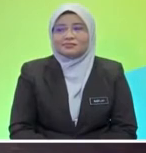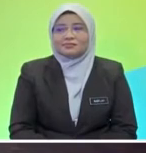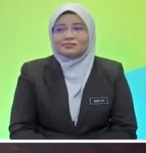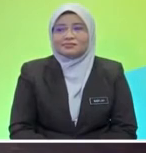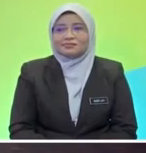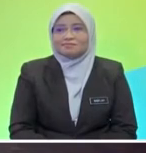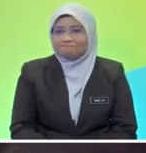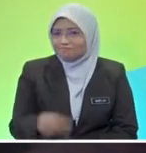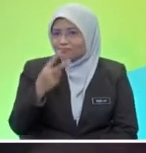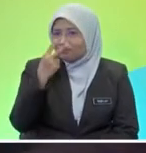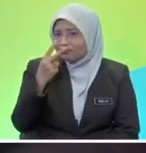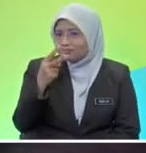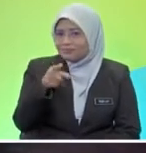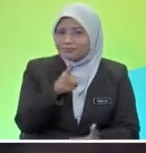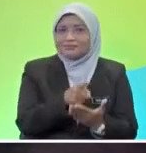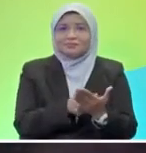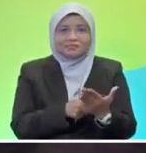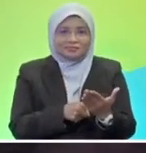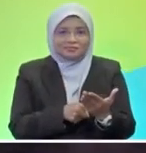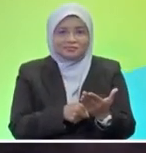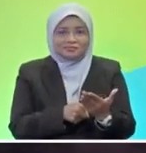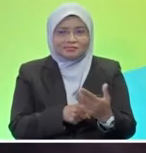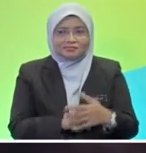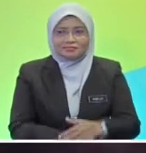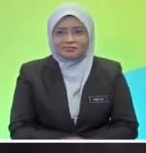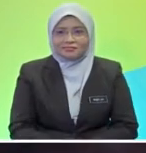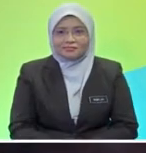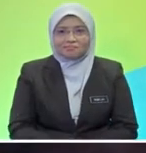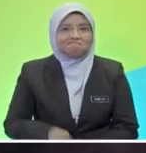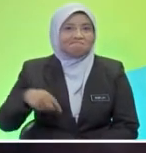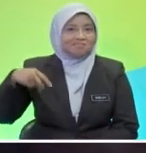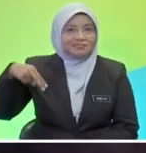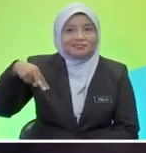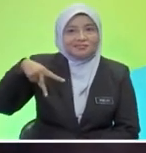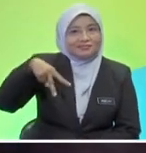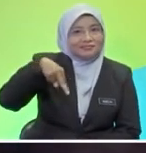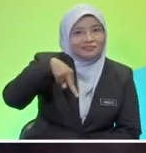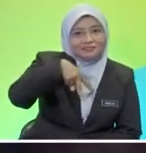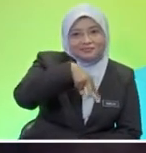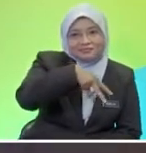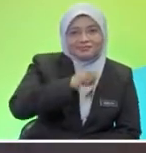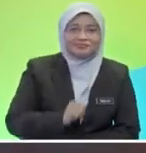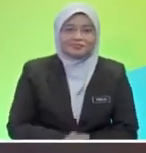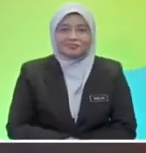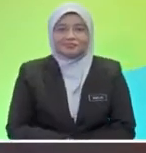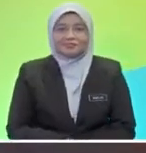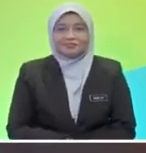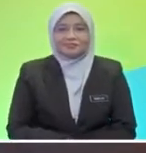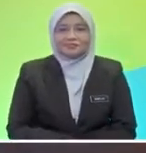here. Okay, all right. I think that's walking, teacher. So, okay. I'll just follow.